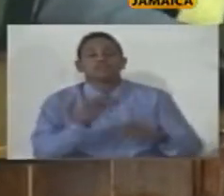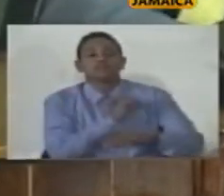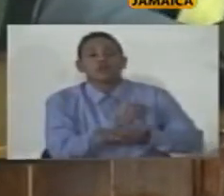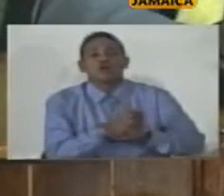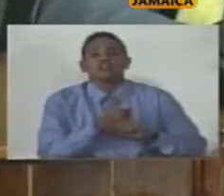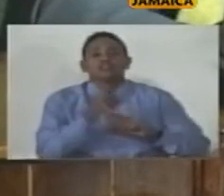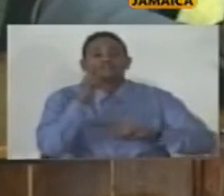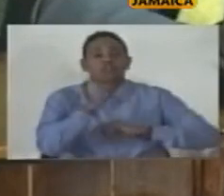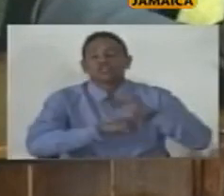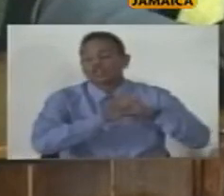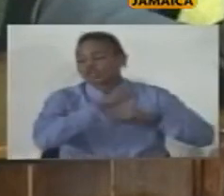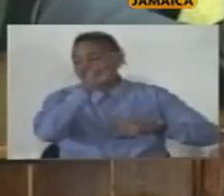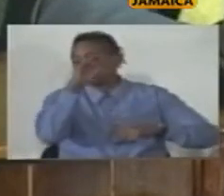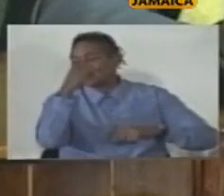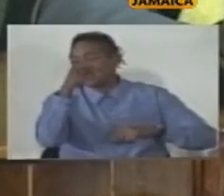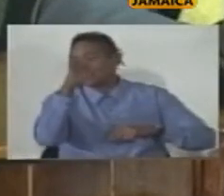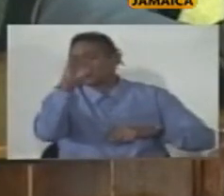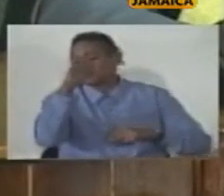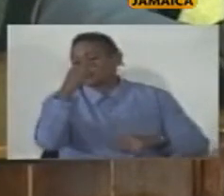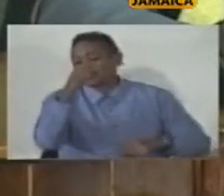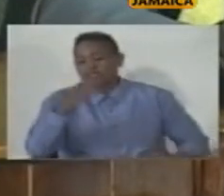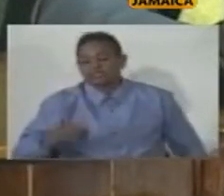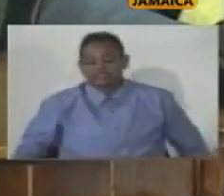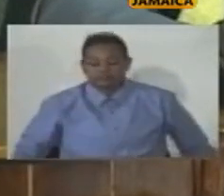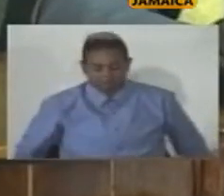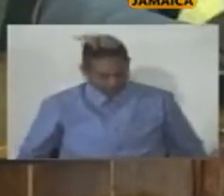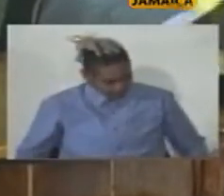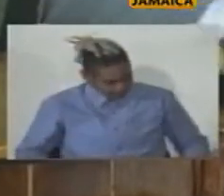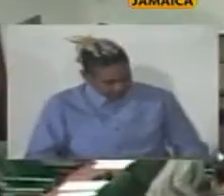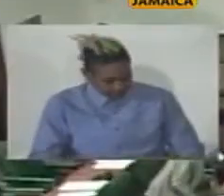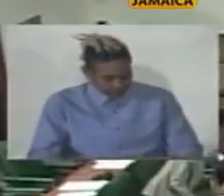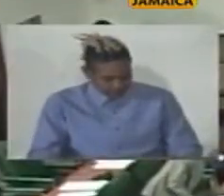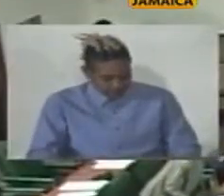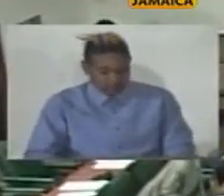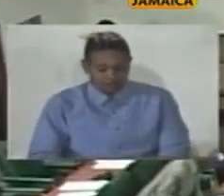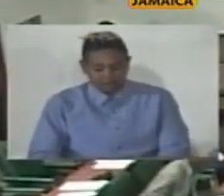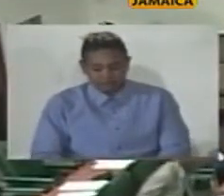for the year 2018-2019.